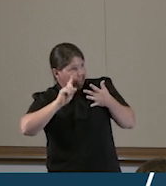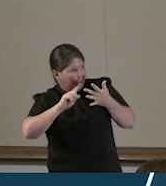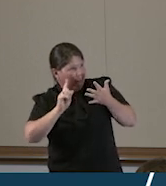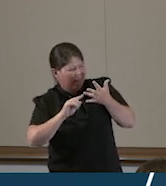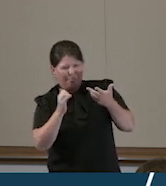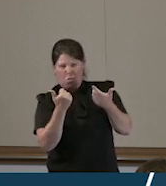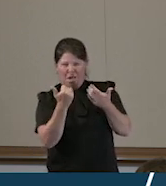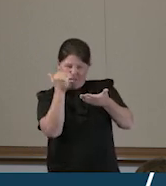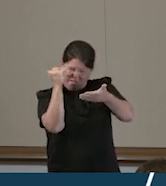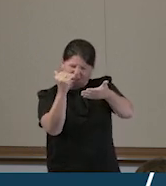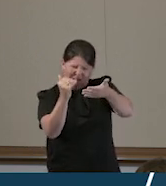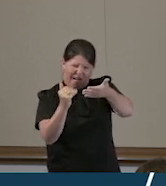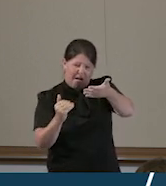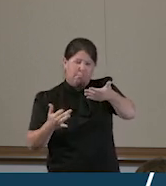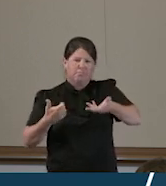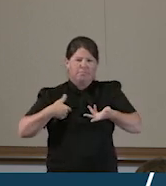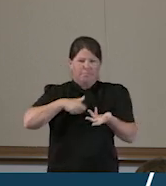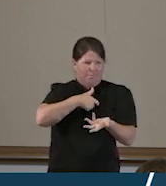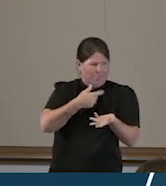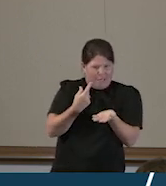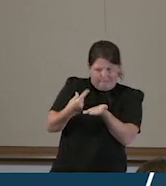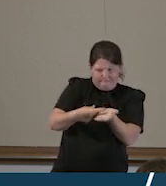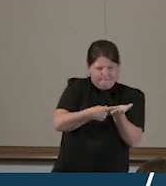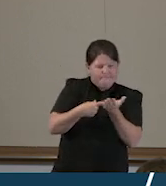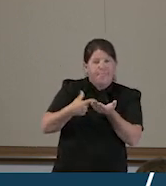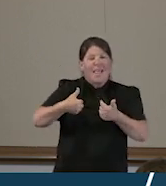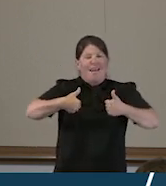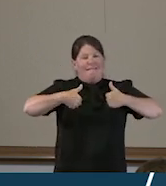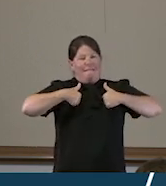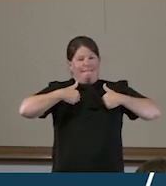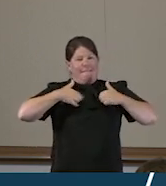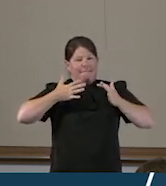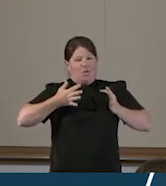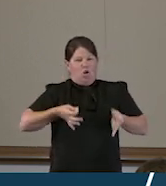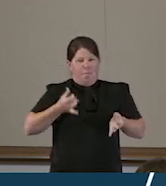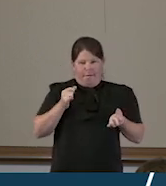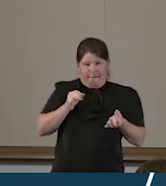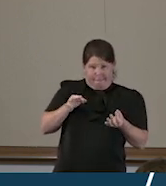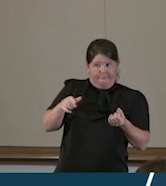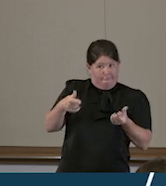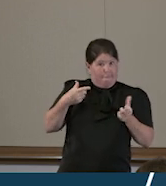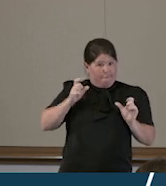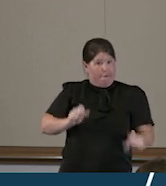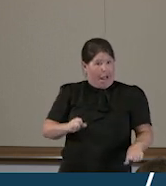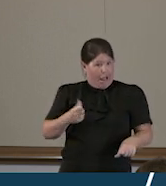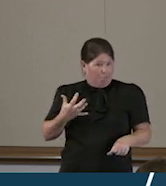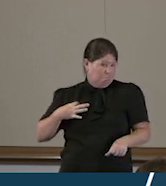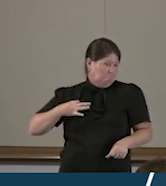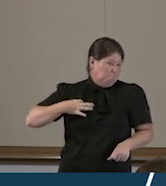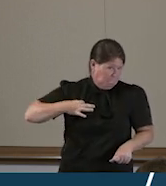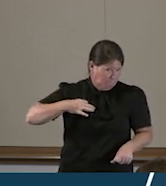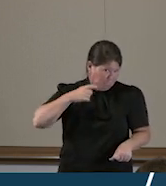about it. And I really determine whether or not they're a candidate. Now, as far as being on the fence,